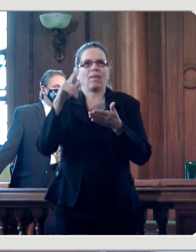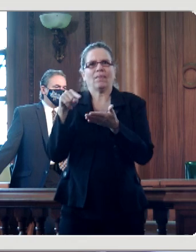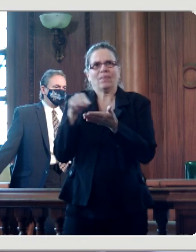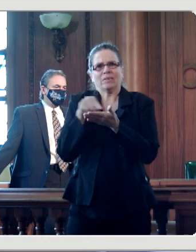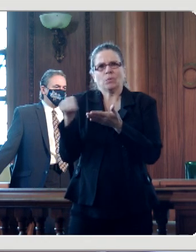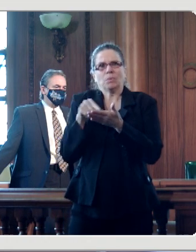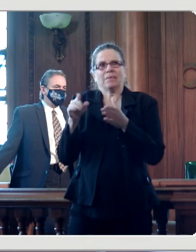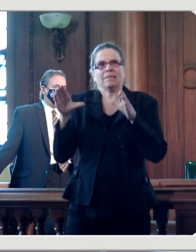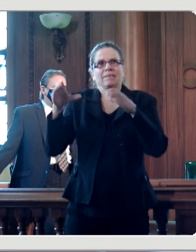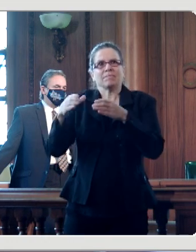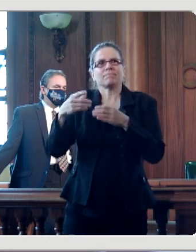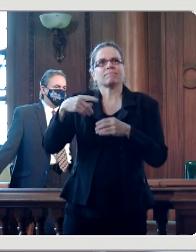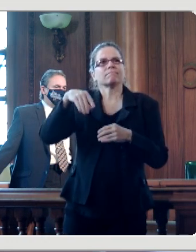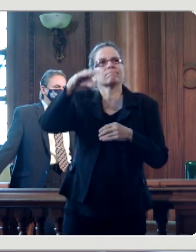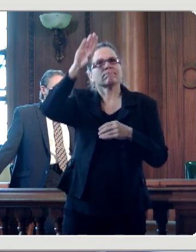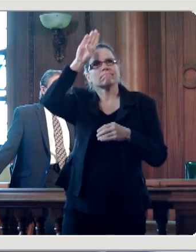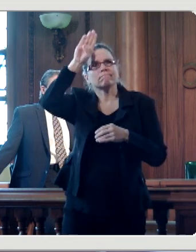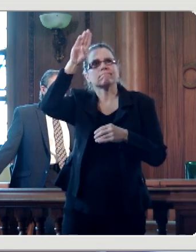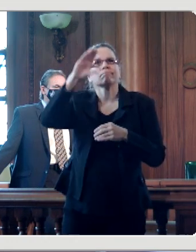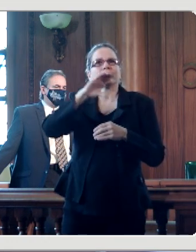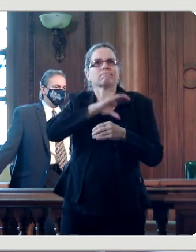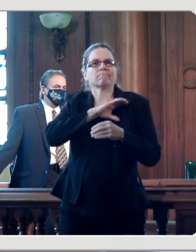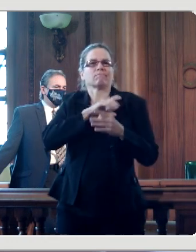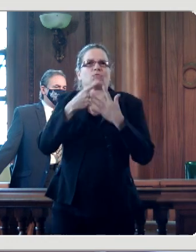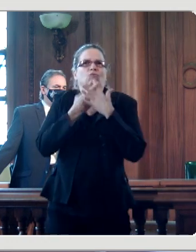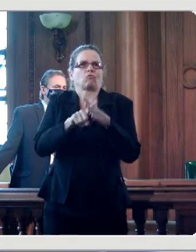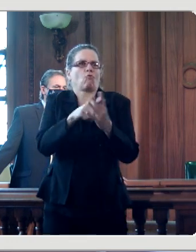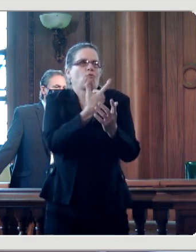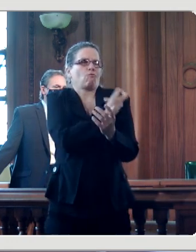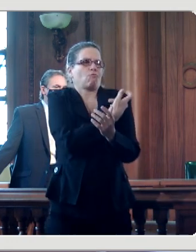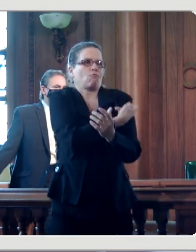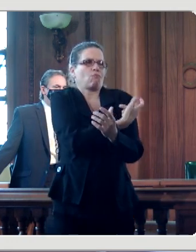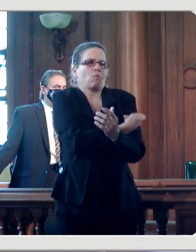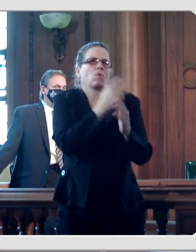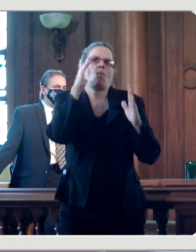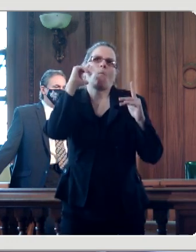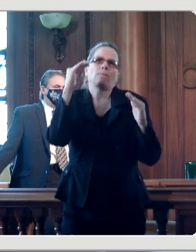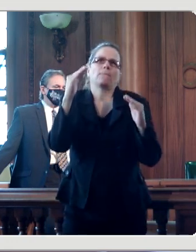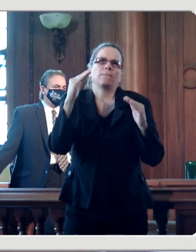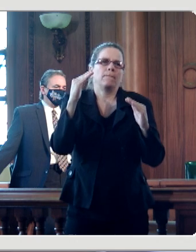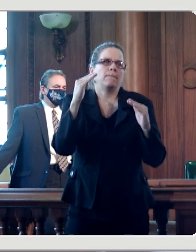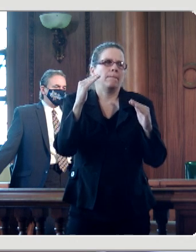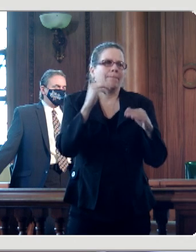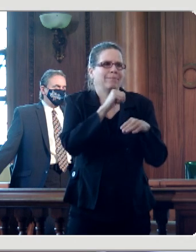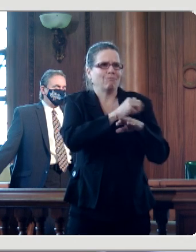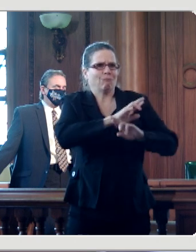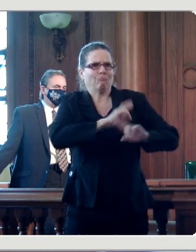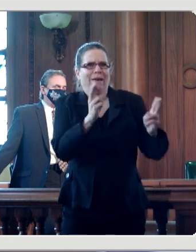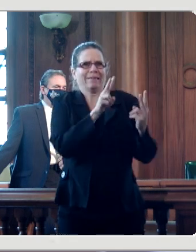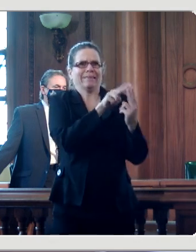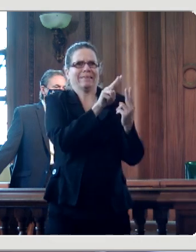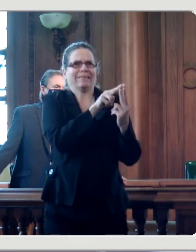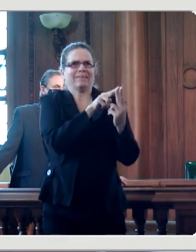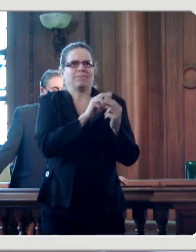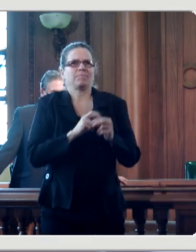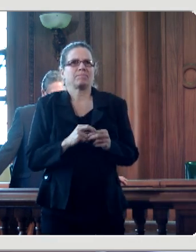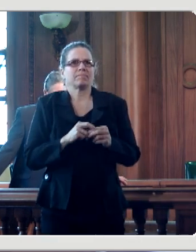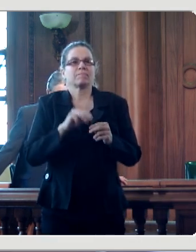first responders. The state of Massachusetts is using what is called